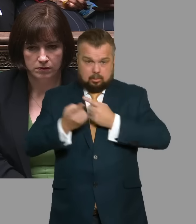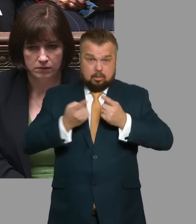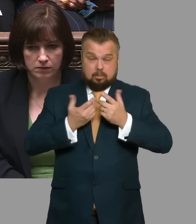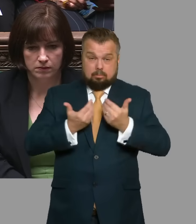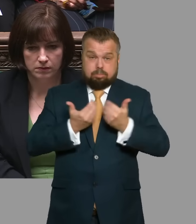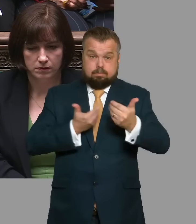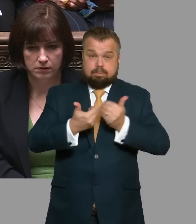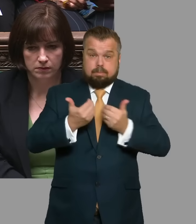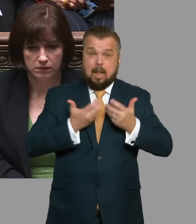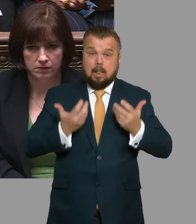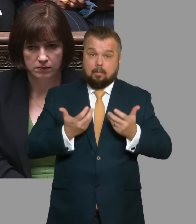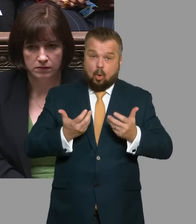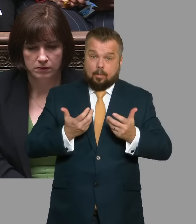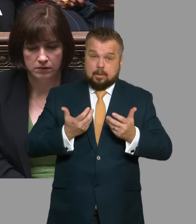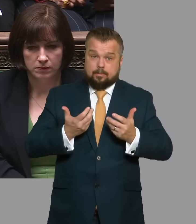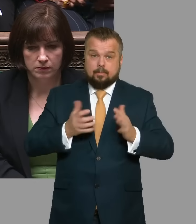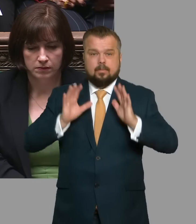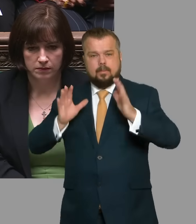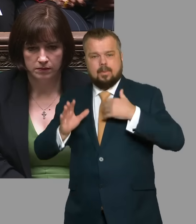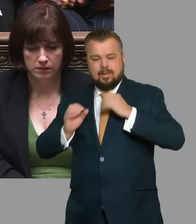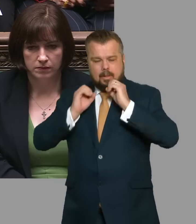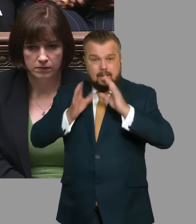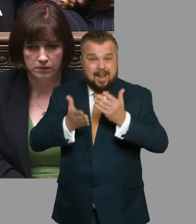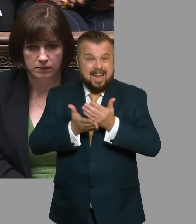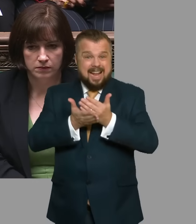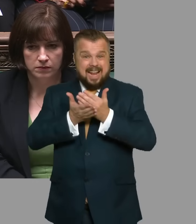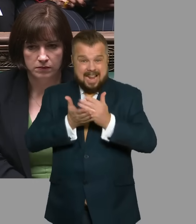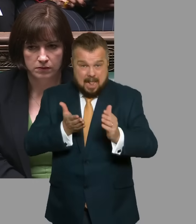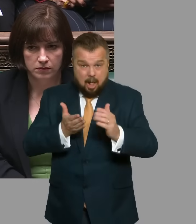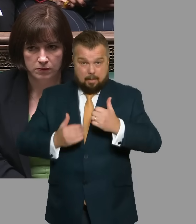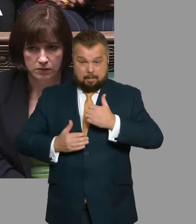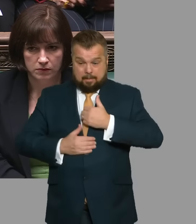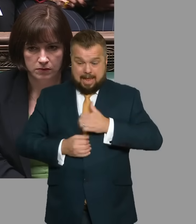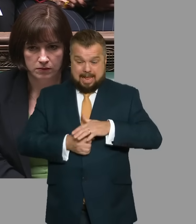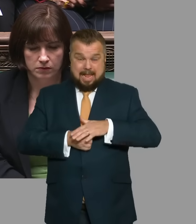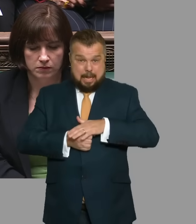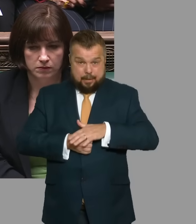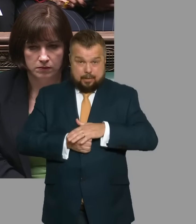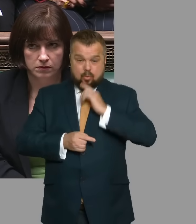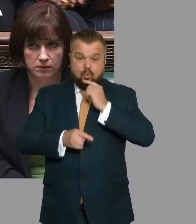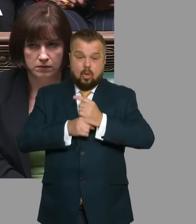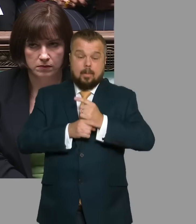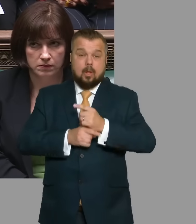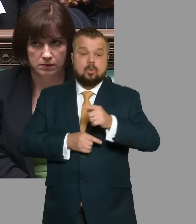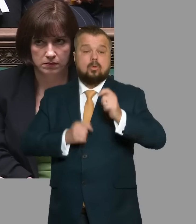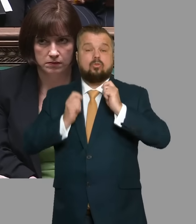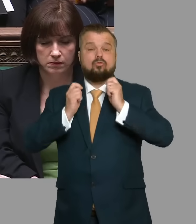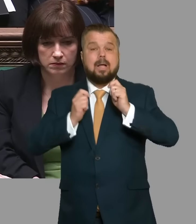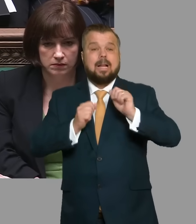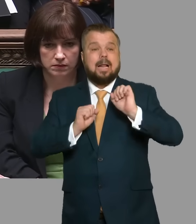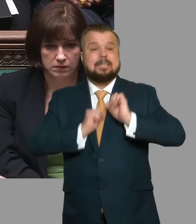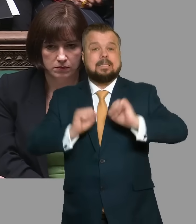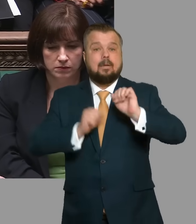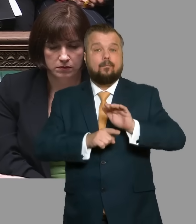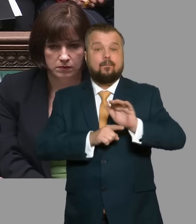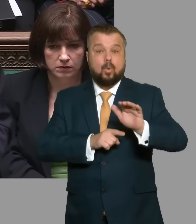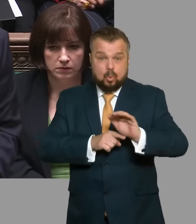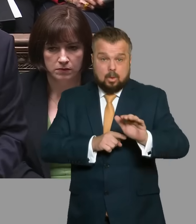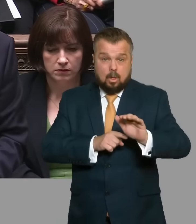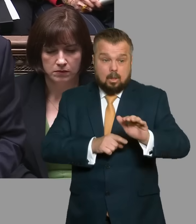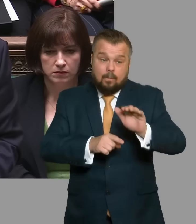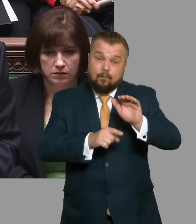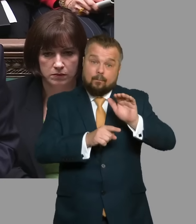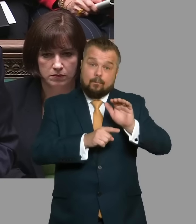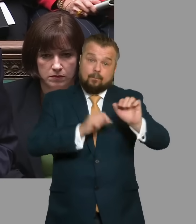of Denmark alone. The Leader of the Opposition has taken 3 positions in 10 days. 10 days ago,